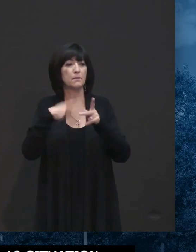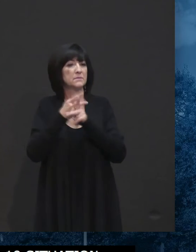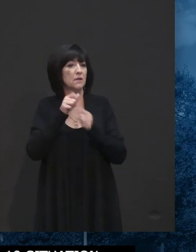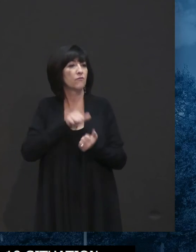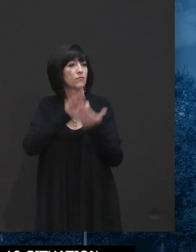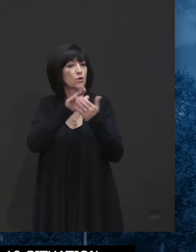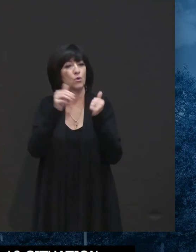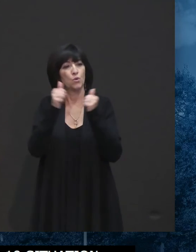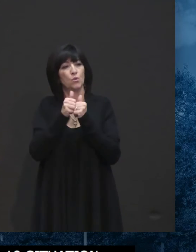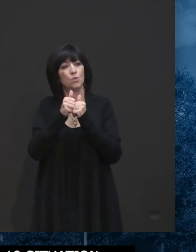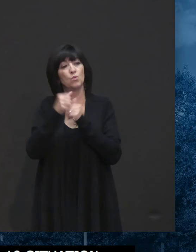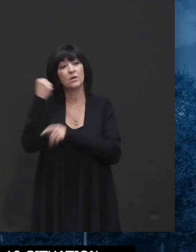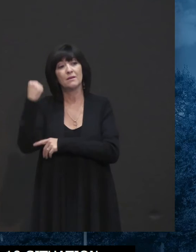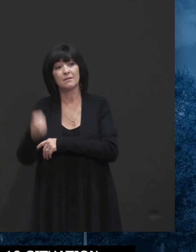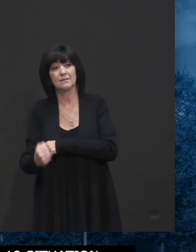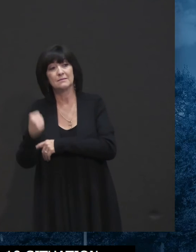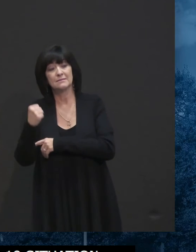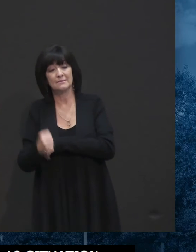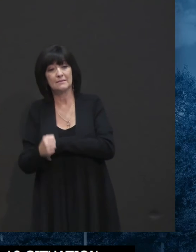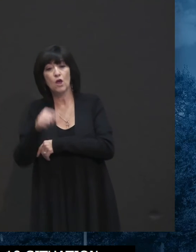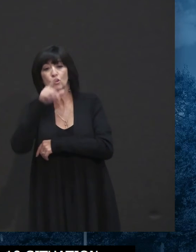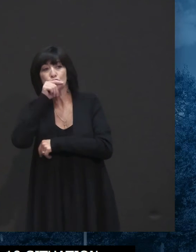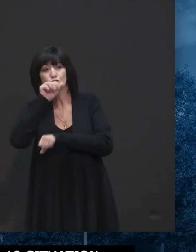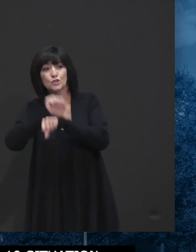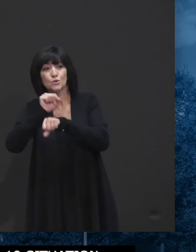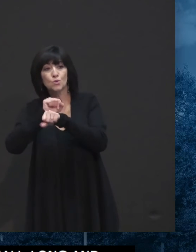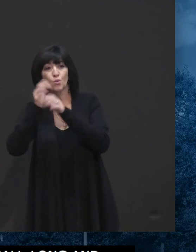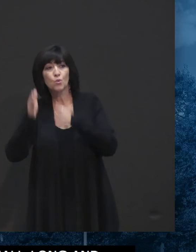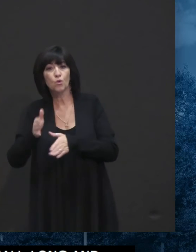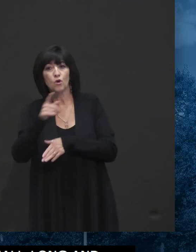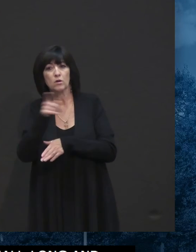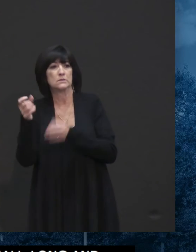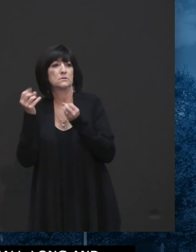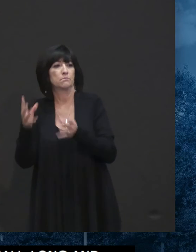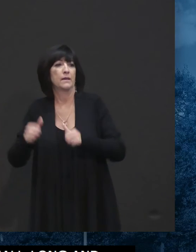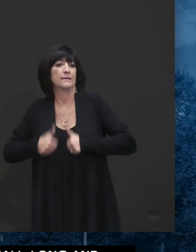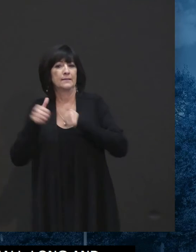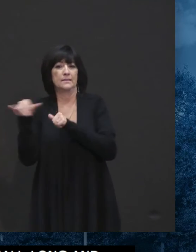when that occurred in mid-April and the end of April.